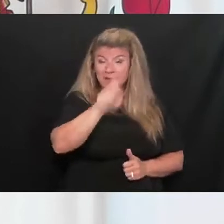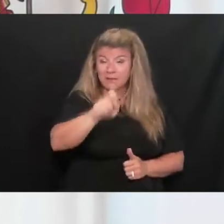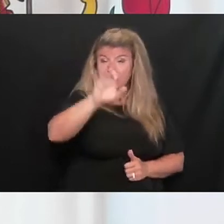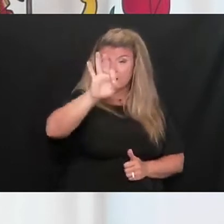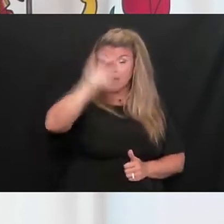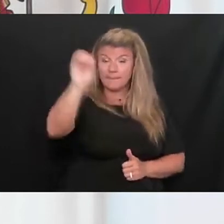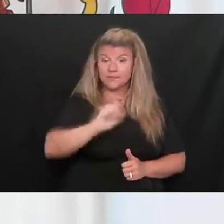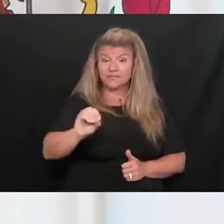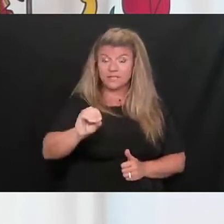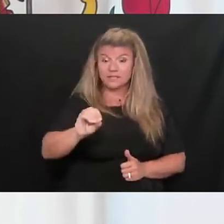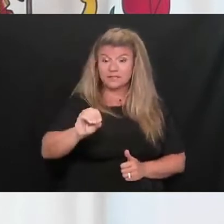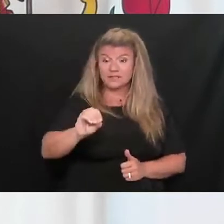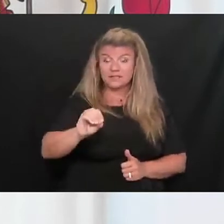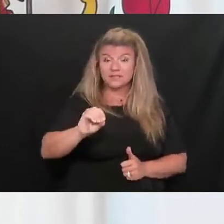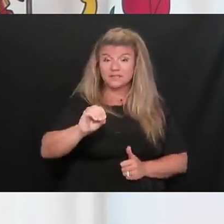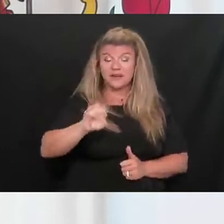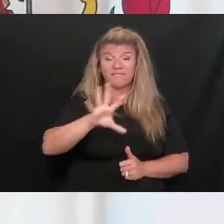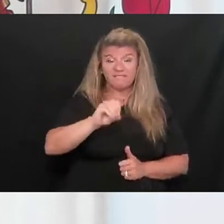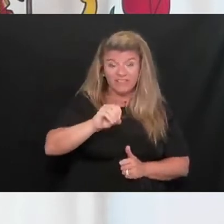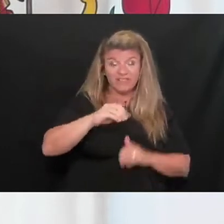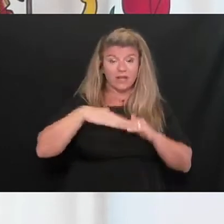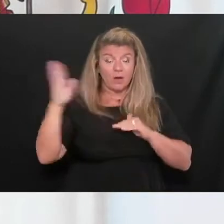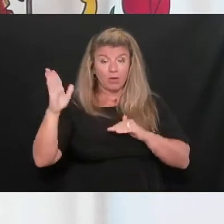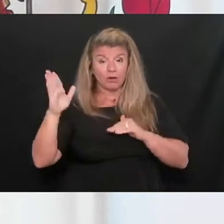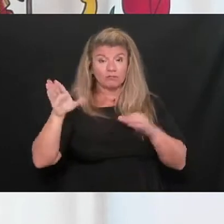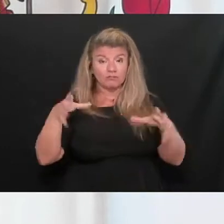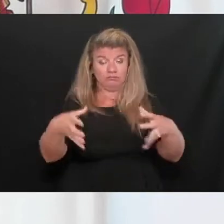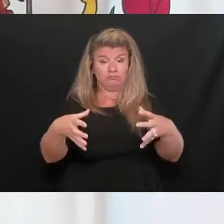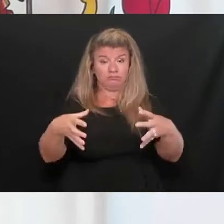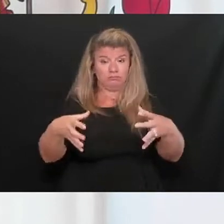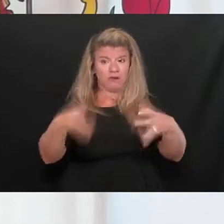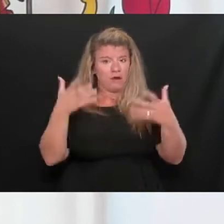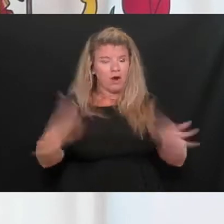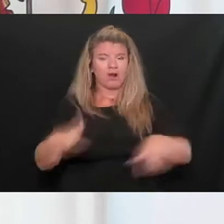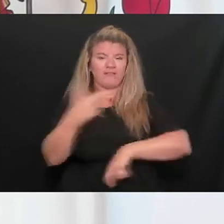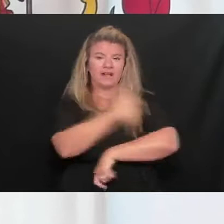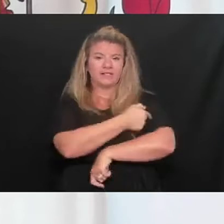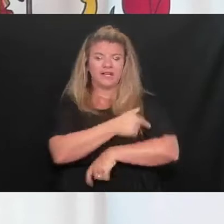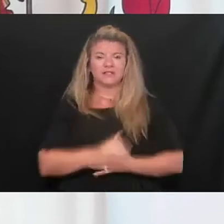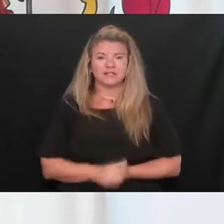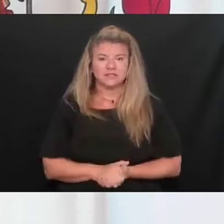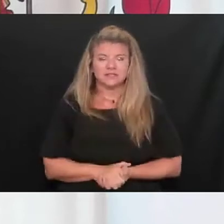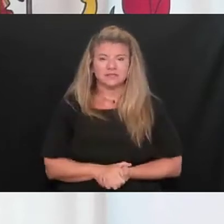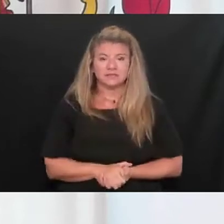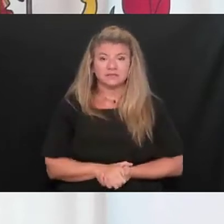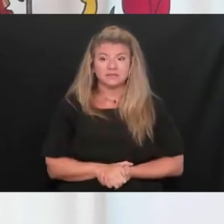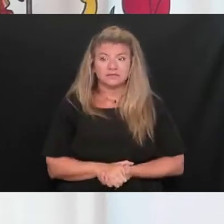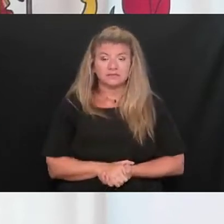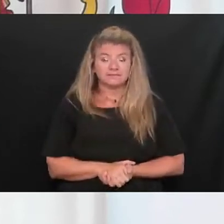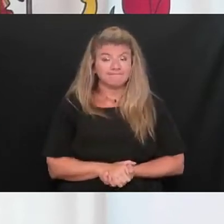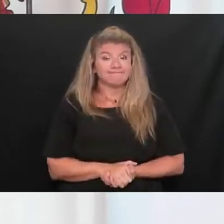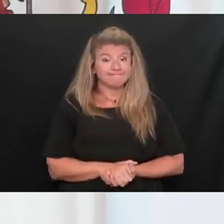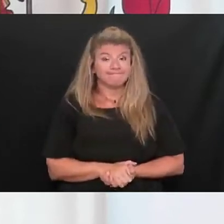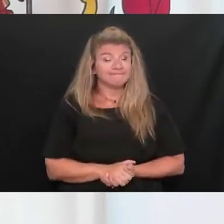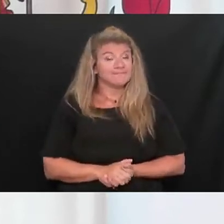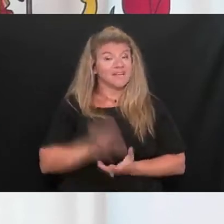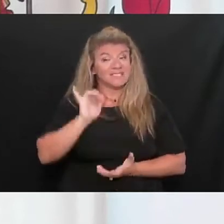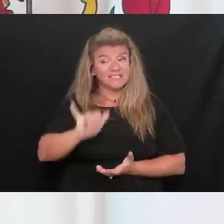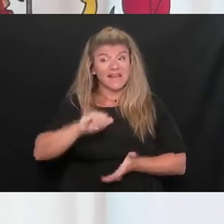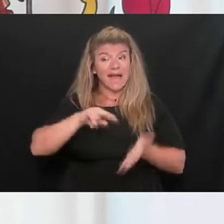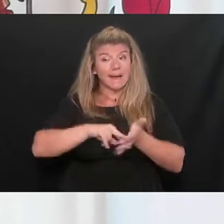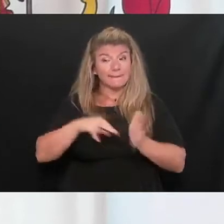76.9% of the folks that are 50 and older are vaccinated. And you know what they're telling us? They're telling